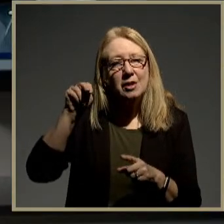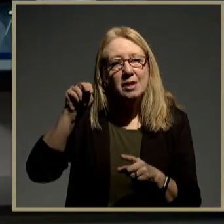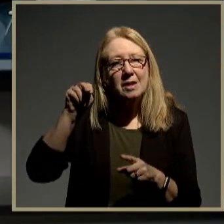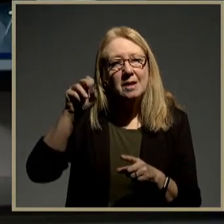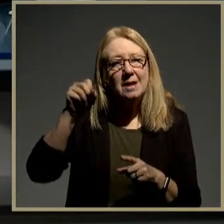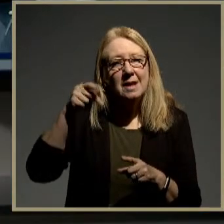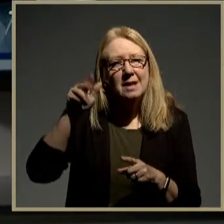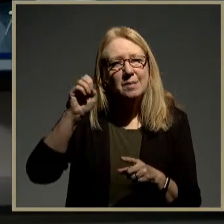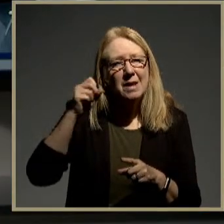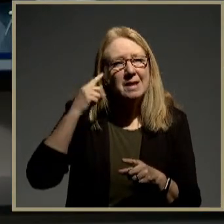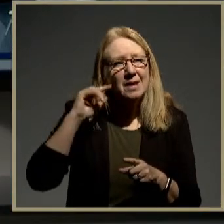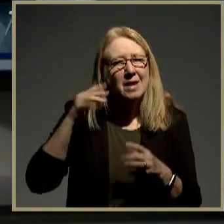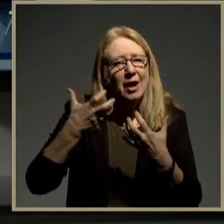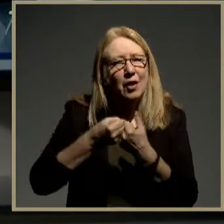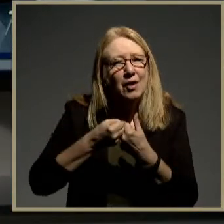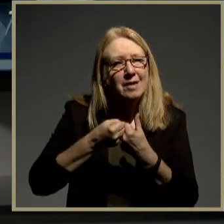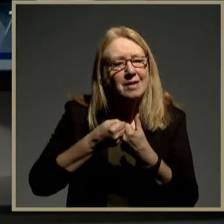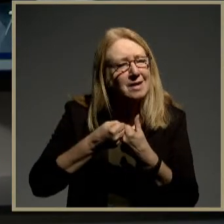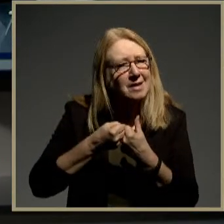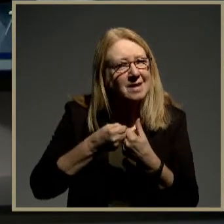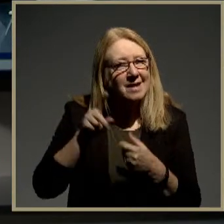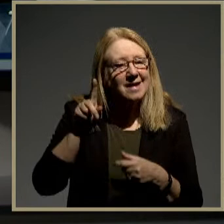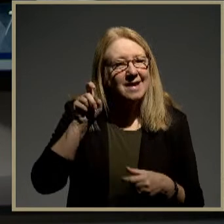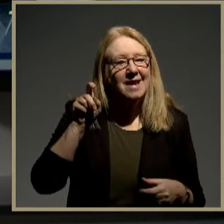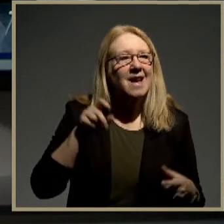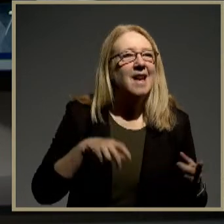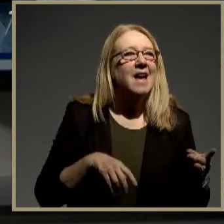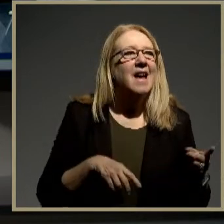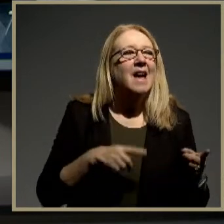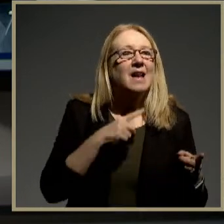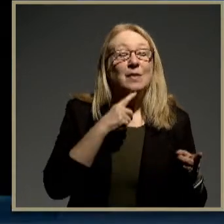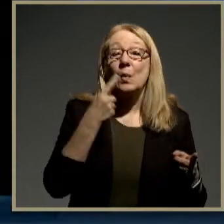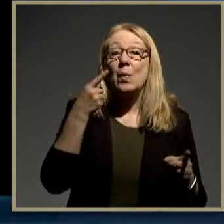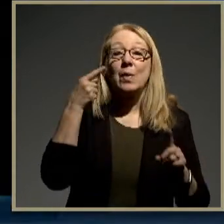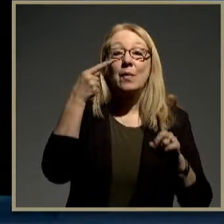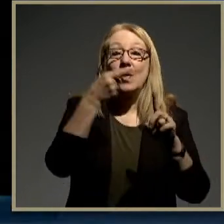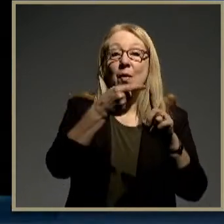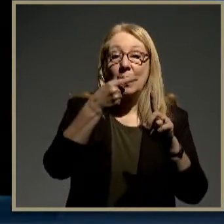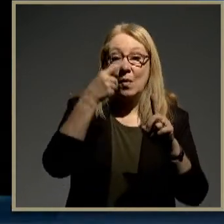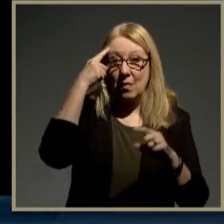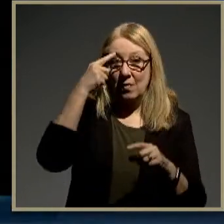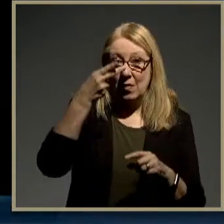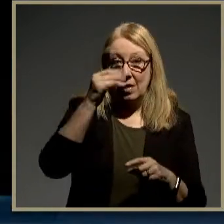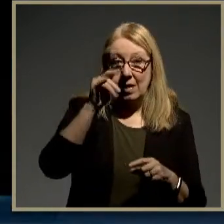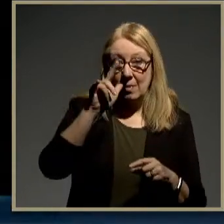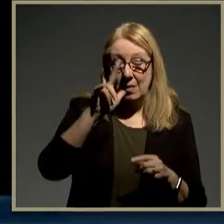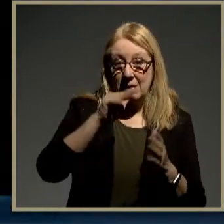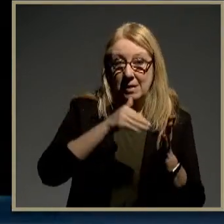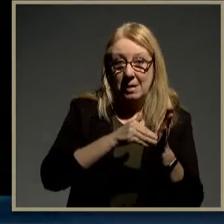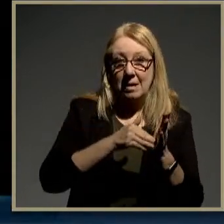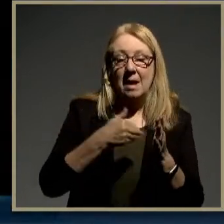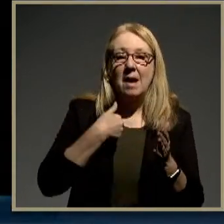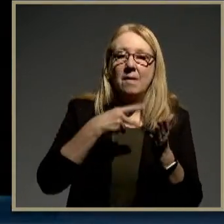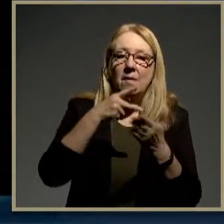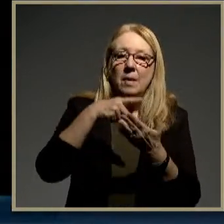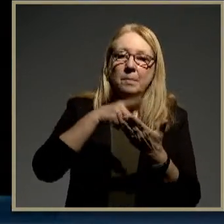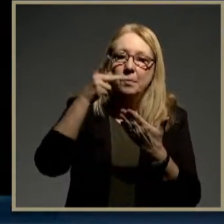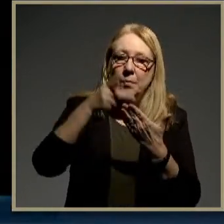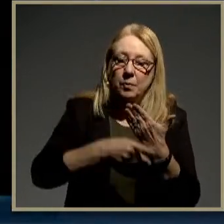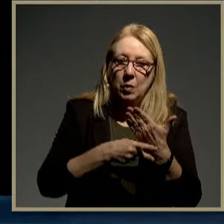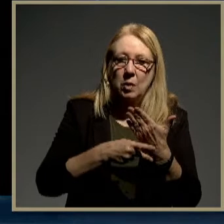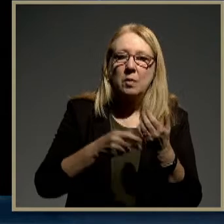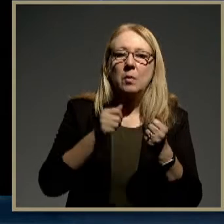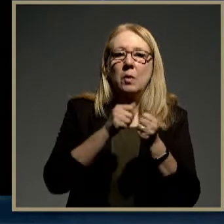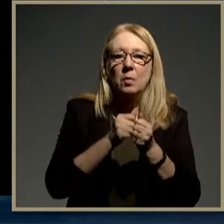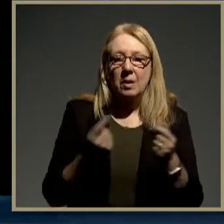it sounds a little scary, I'll admit. Yeah. One of the main goals of the Hybl Center is to create programs of